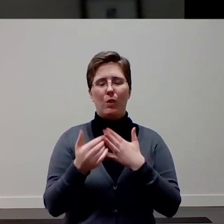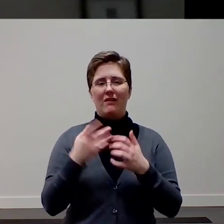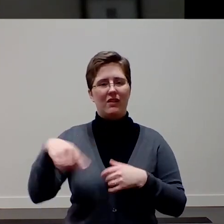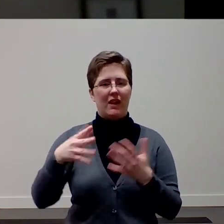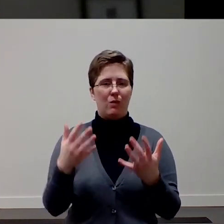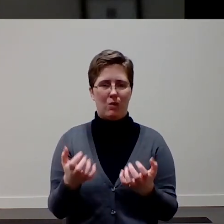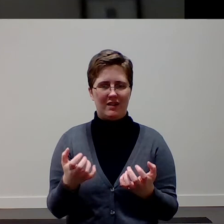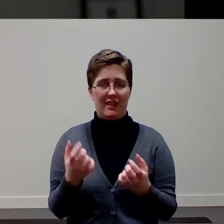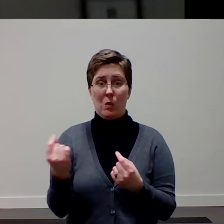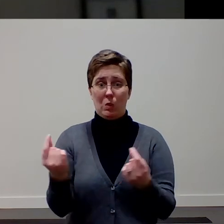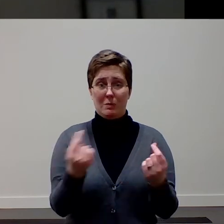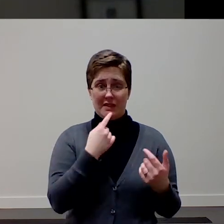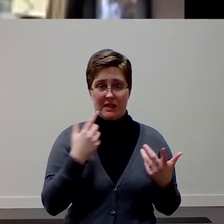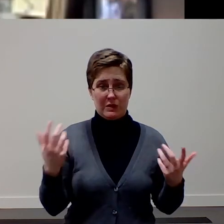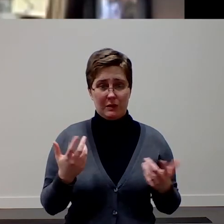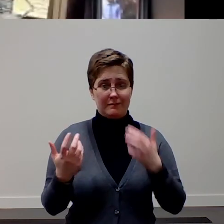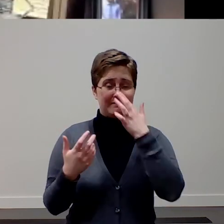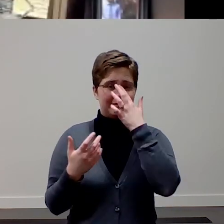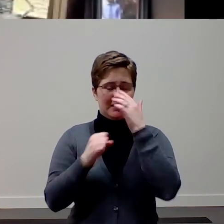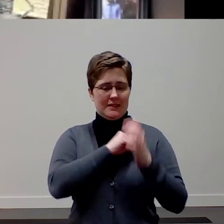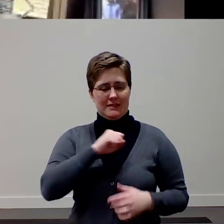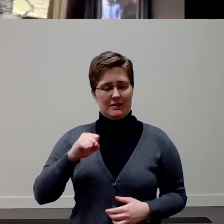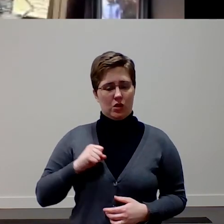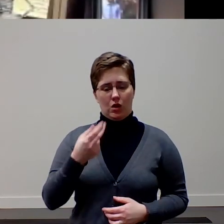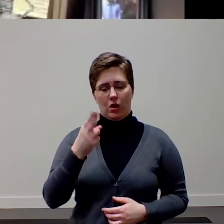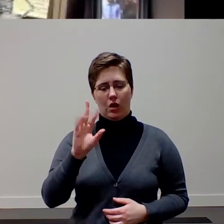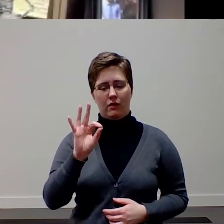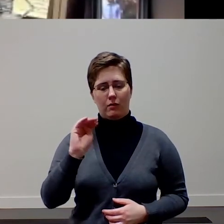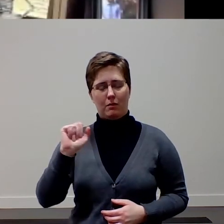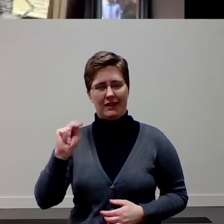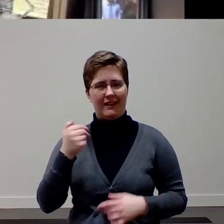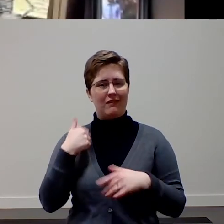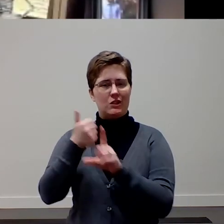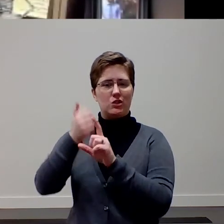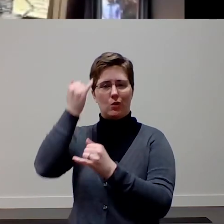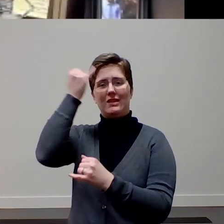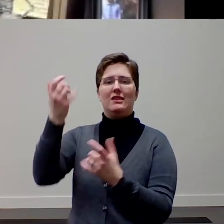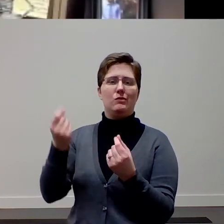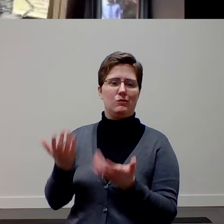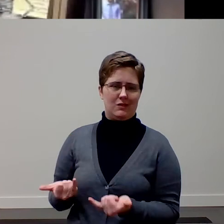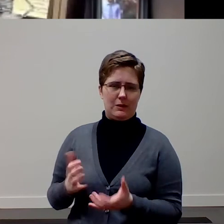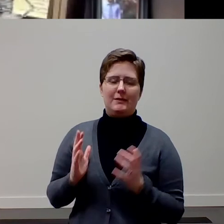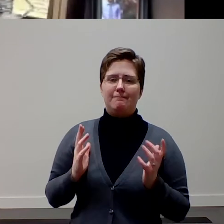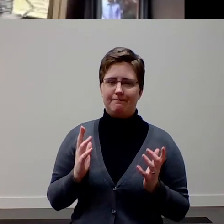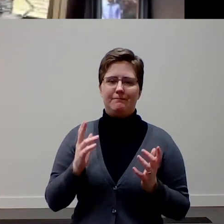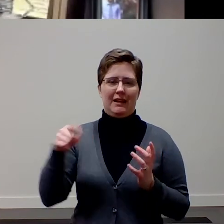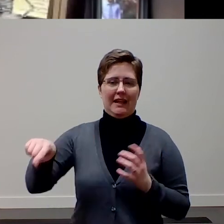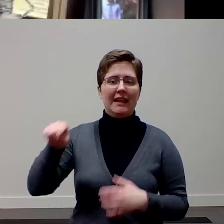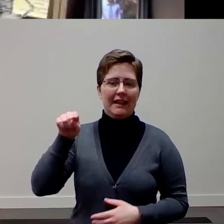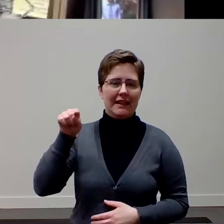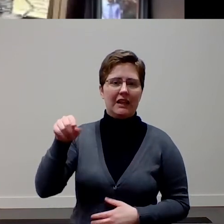any comments? Just a reminder, tomorrow is the 10th annual college night, first college night that is going to be